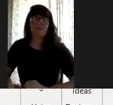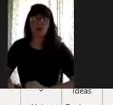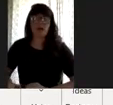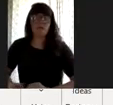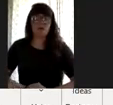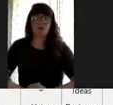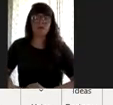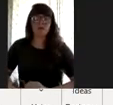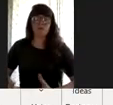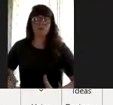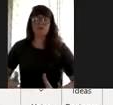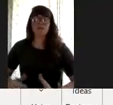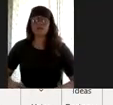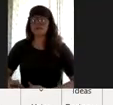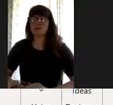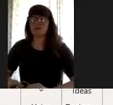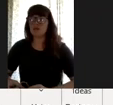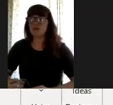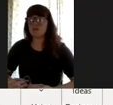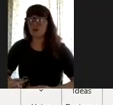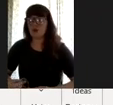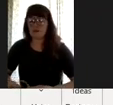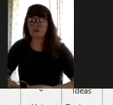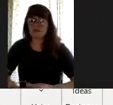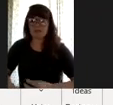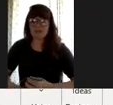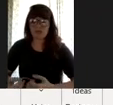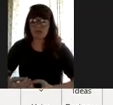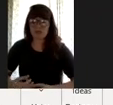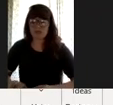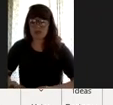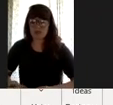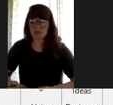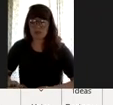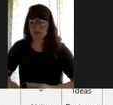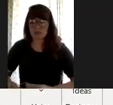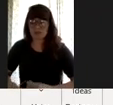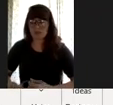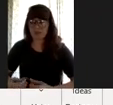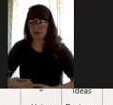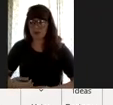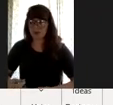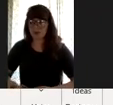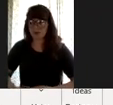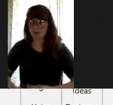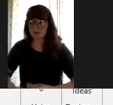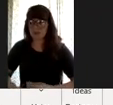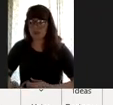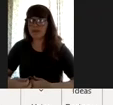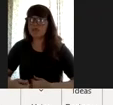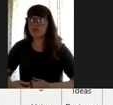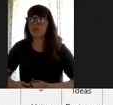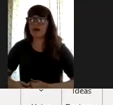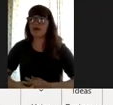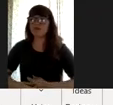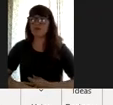It's a lot in one setting. It's a lot to go through. It's a hard passage to try to do the chart on. But like you said, if you it